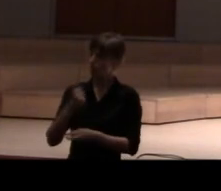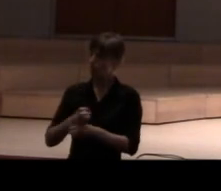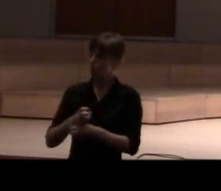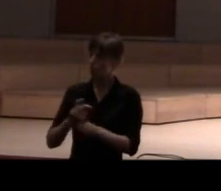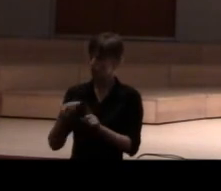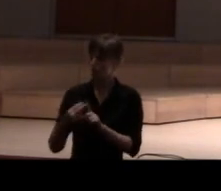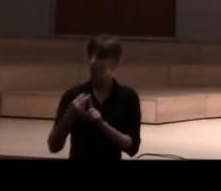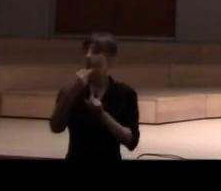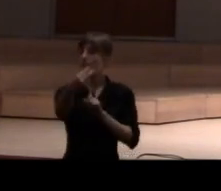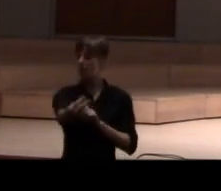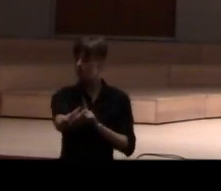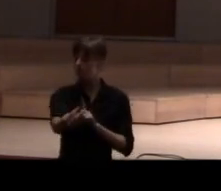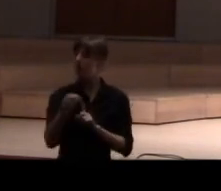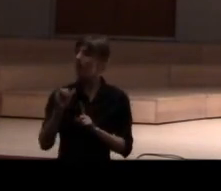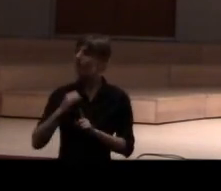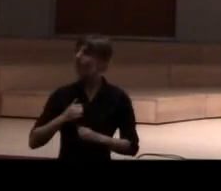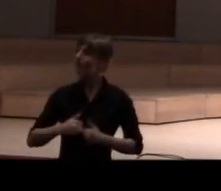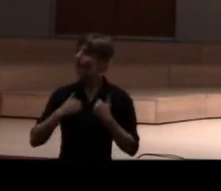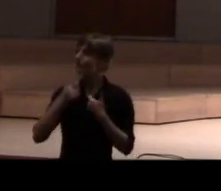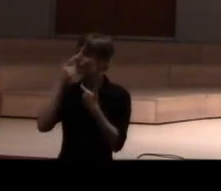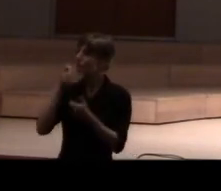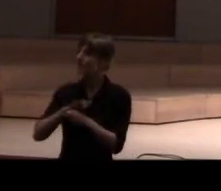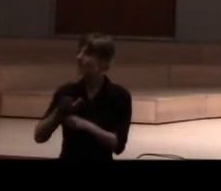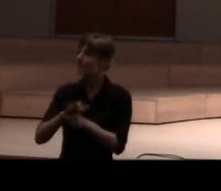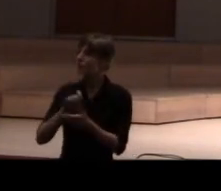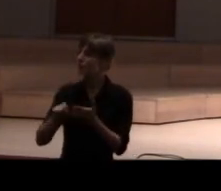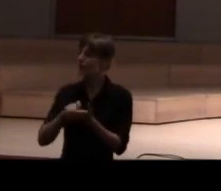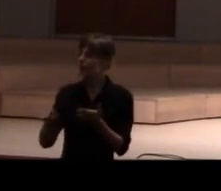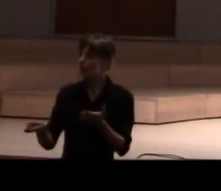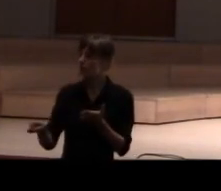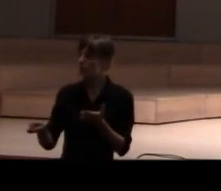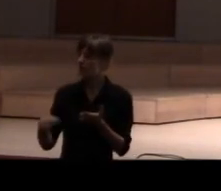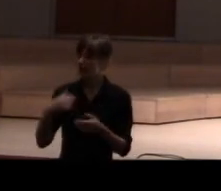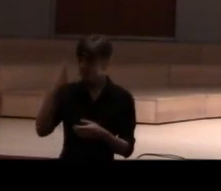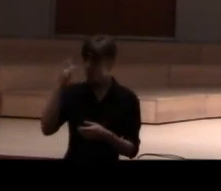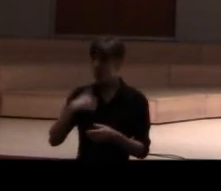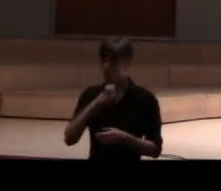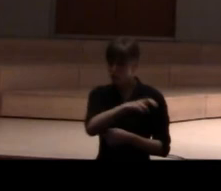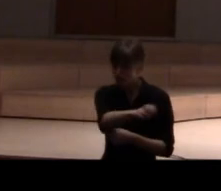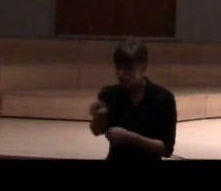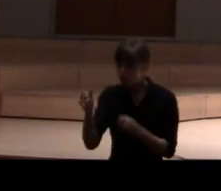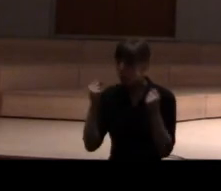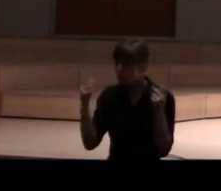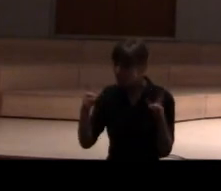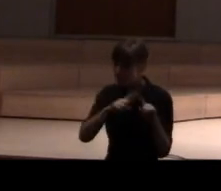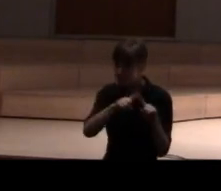or interesting enough to write about. I, for one, know that even though I've traveled to so many places,